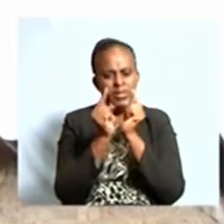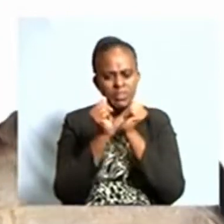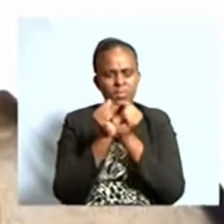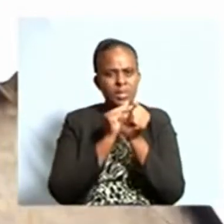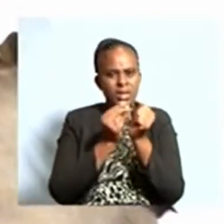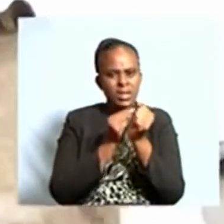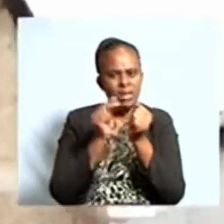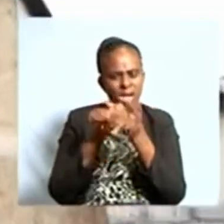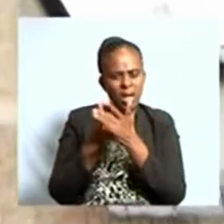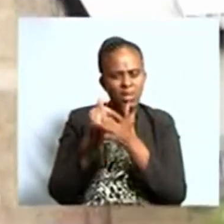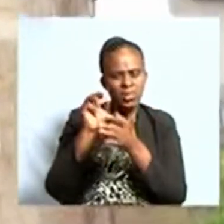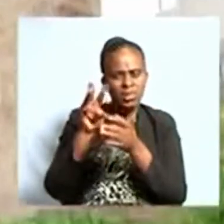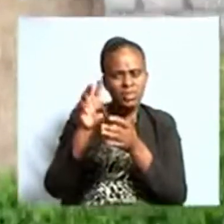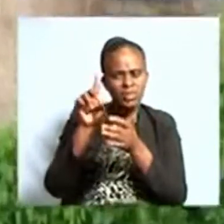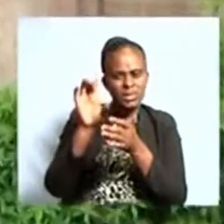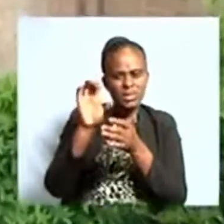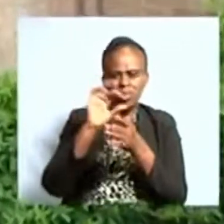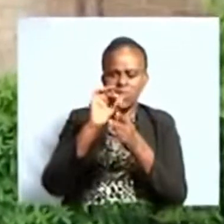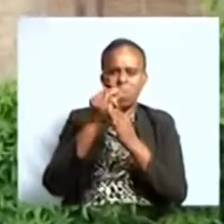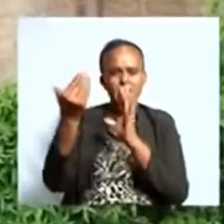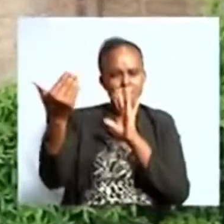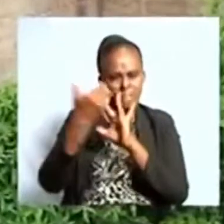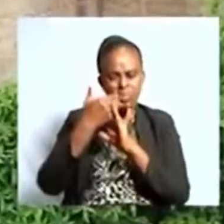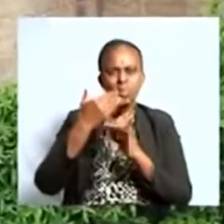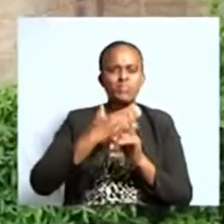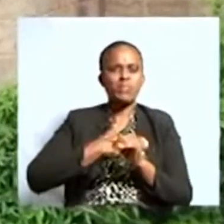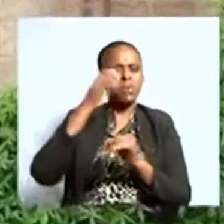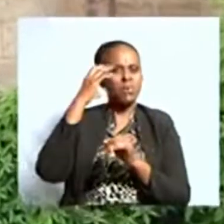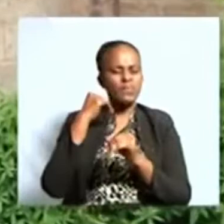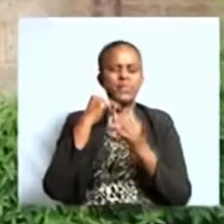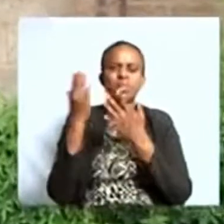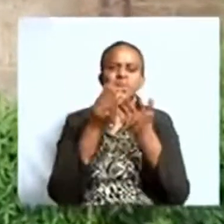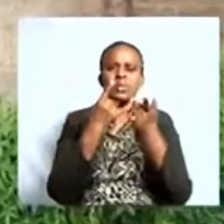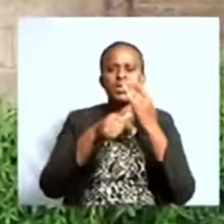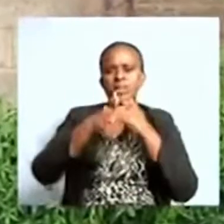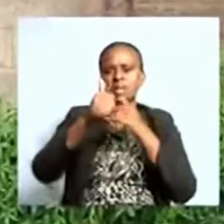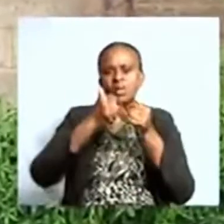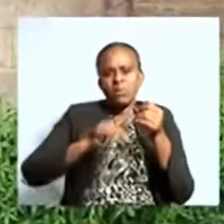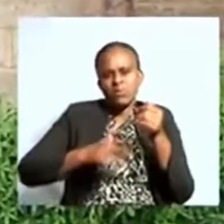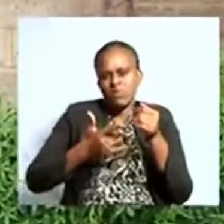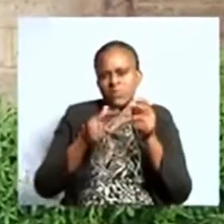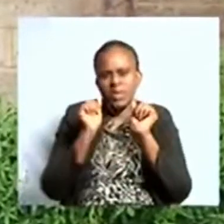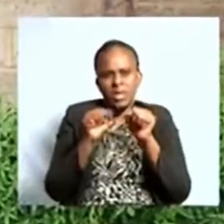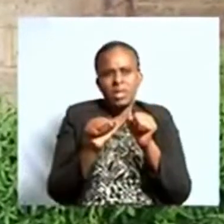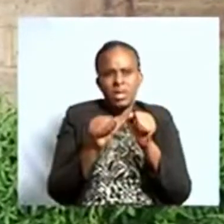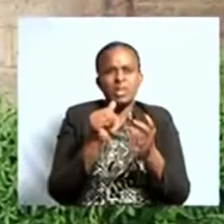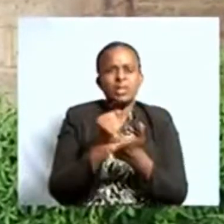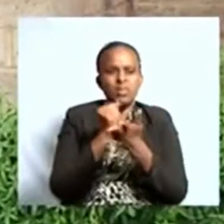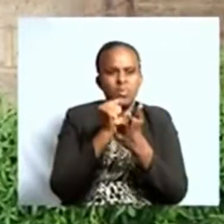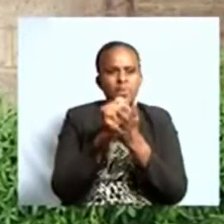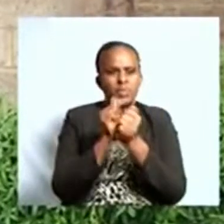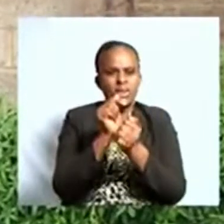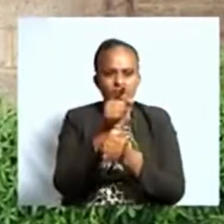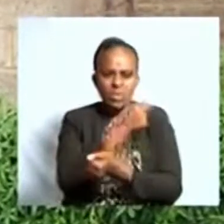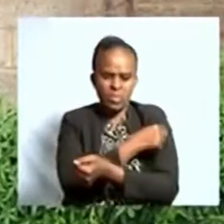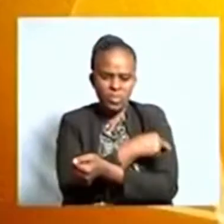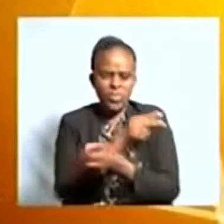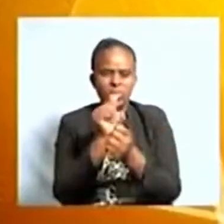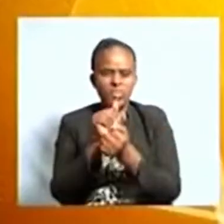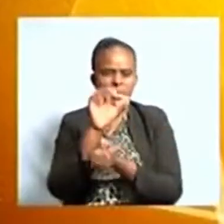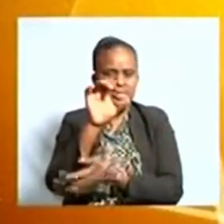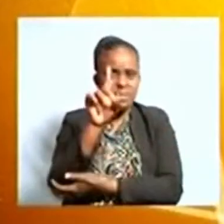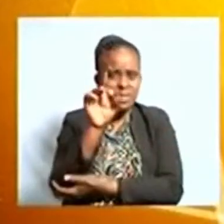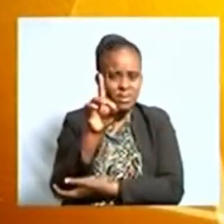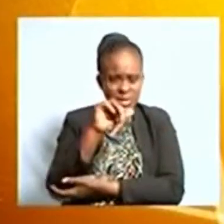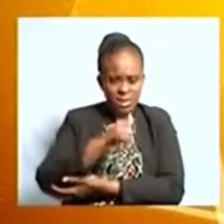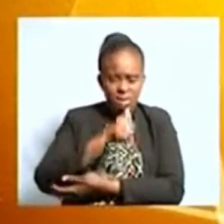through WDCs or straight to my office to bring what they feel we can assist them with in terms of CDF. Obviously,